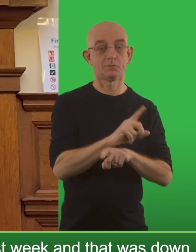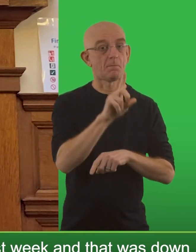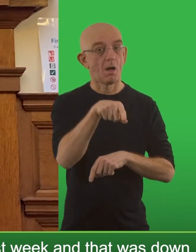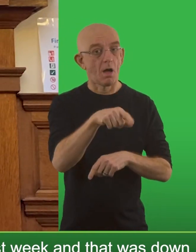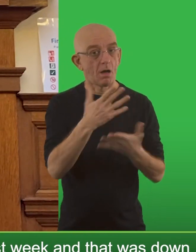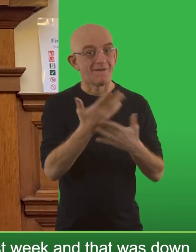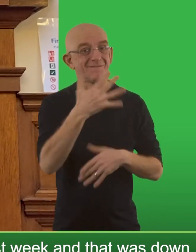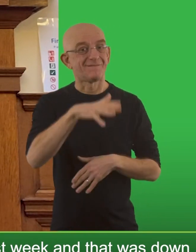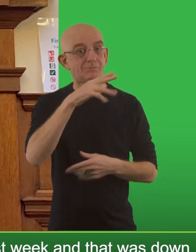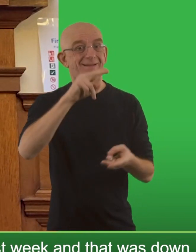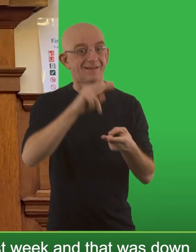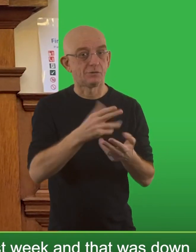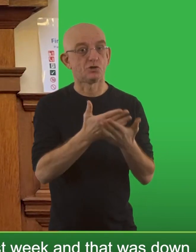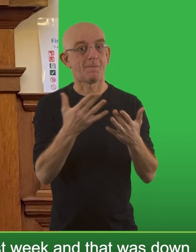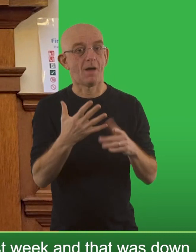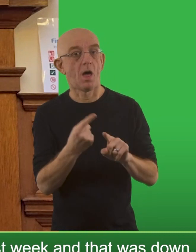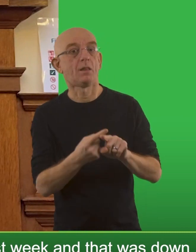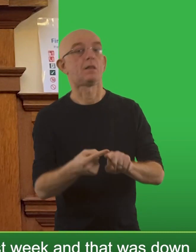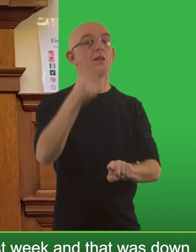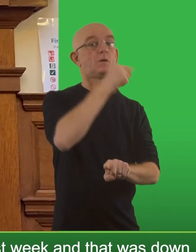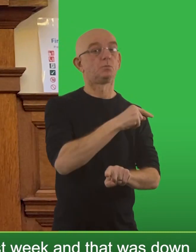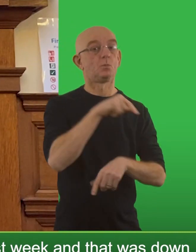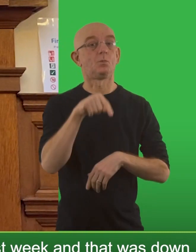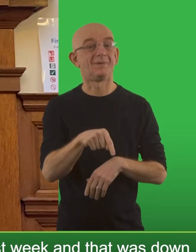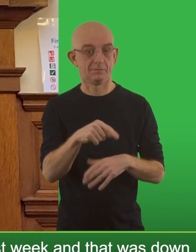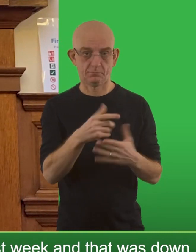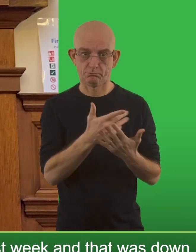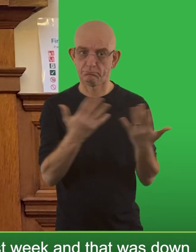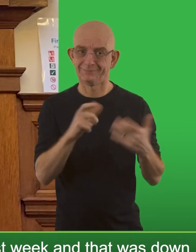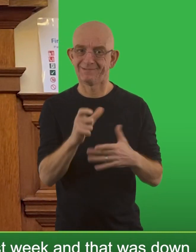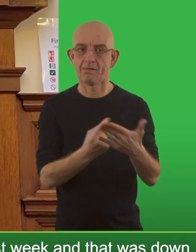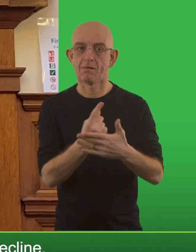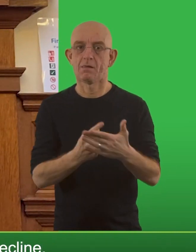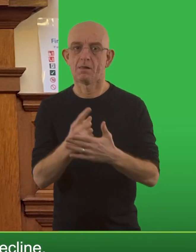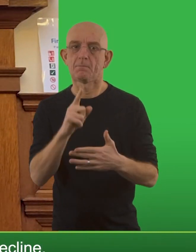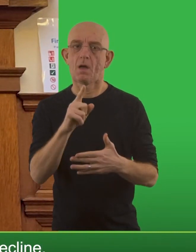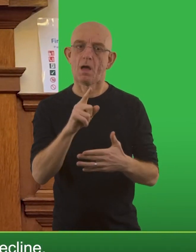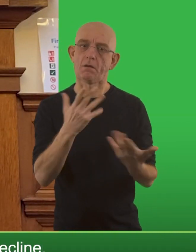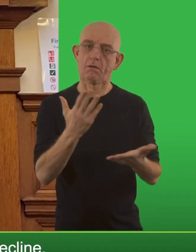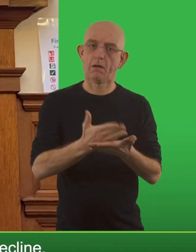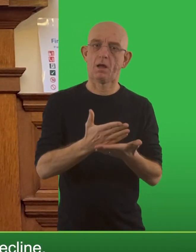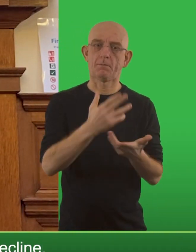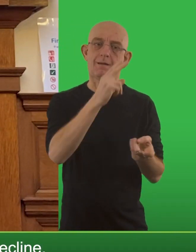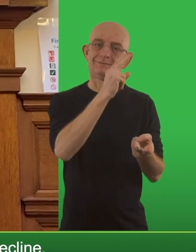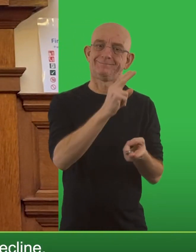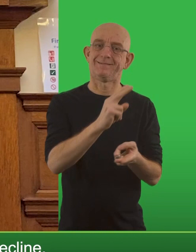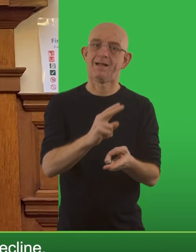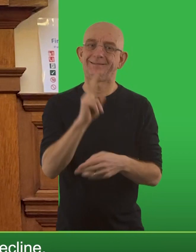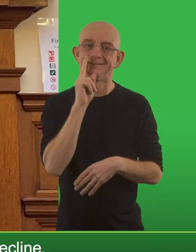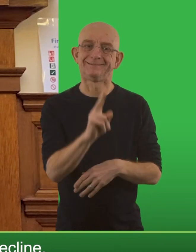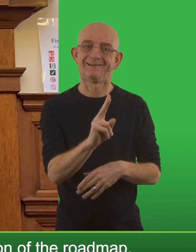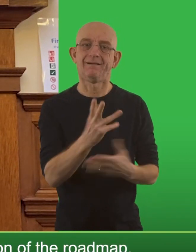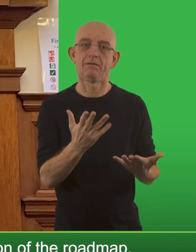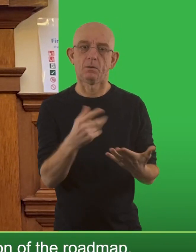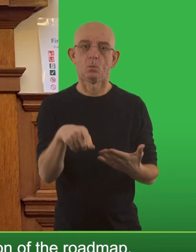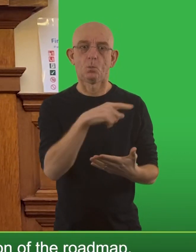last week, and that was down 500 from the week before, but it's still a significant number of cases. As I say, a slowing of that